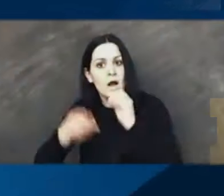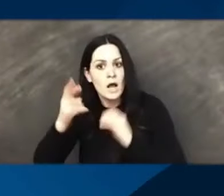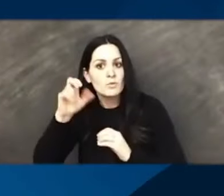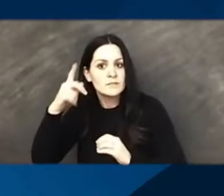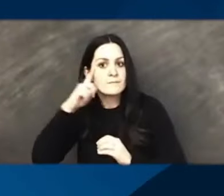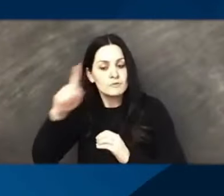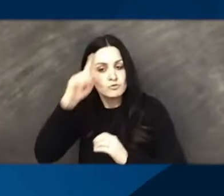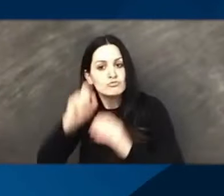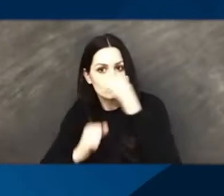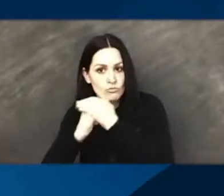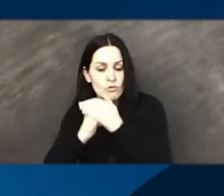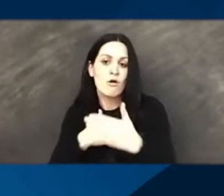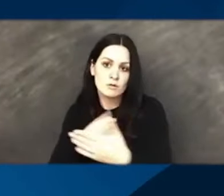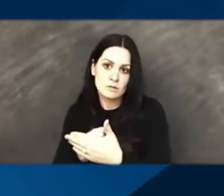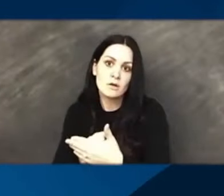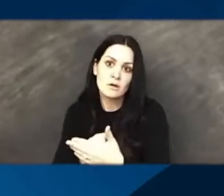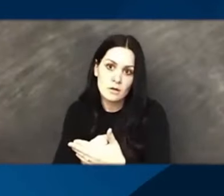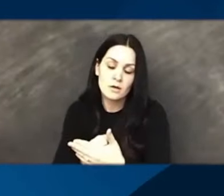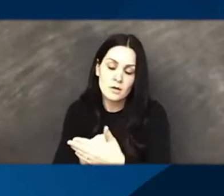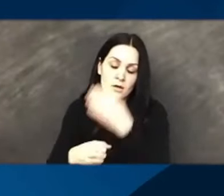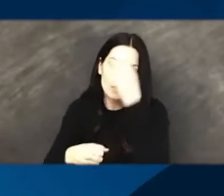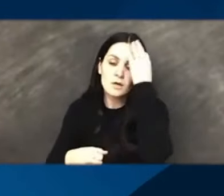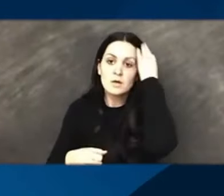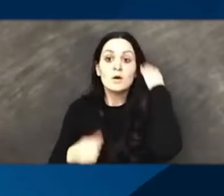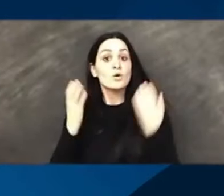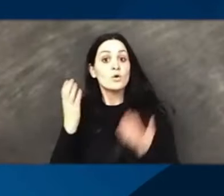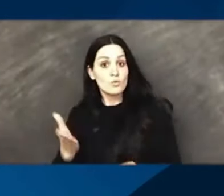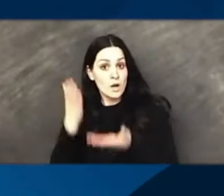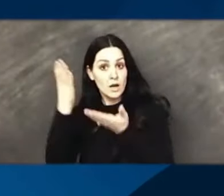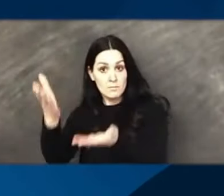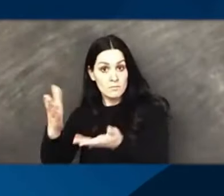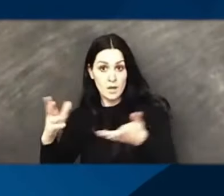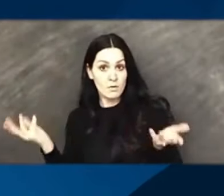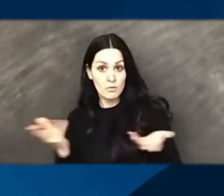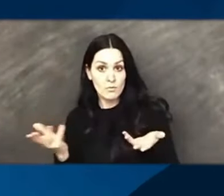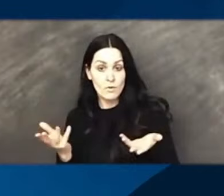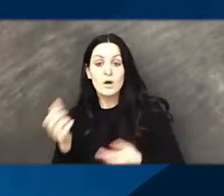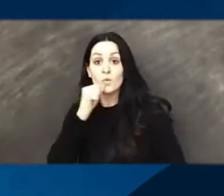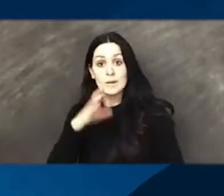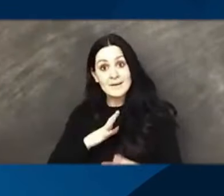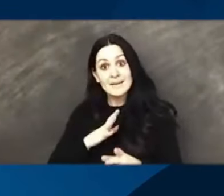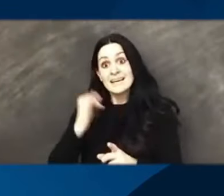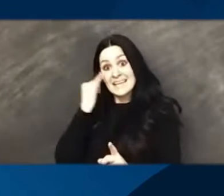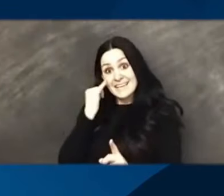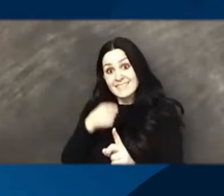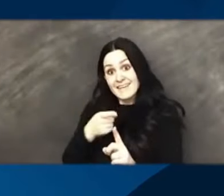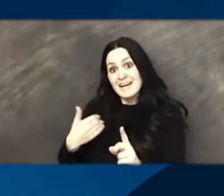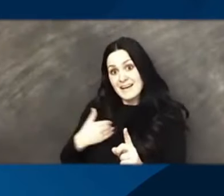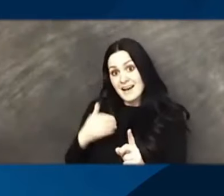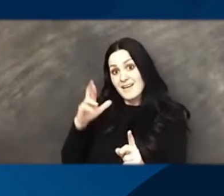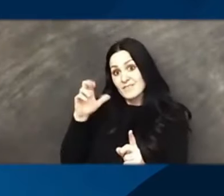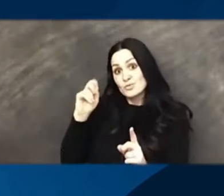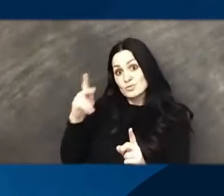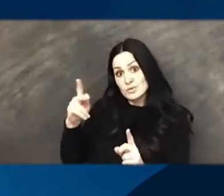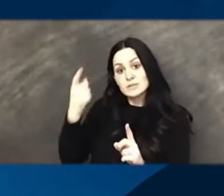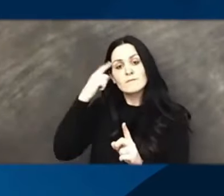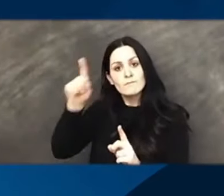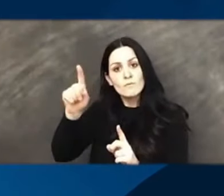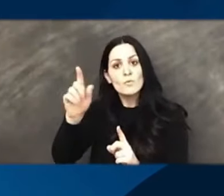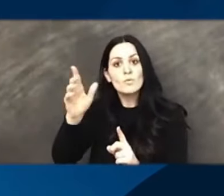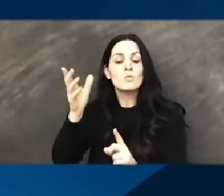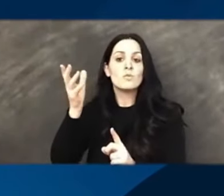the recommendations are that women who have risk factors for